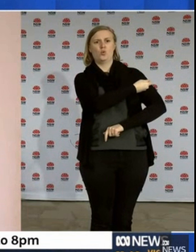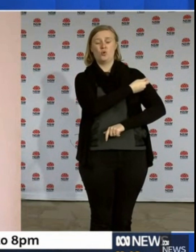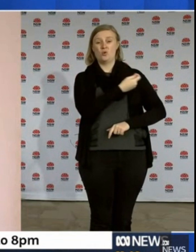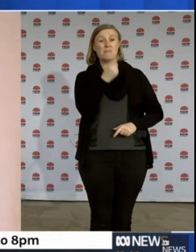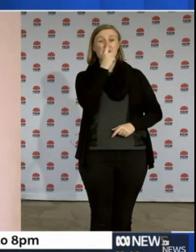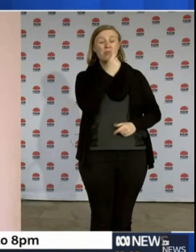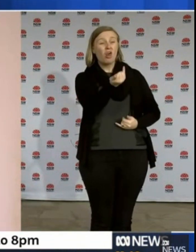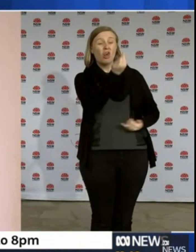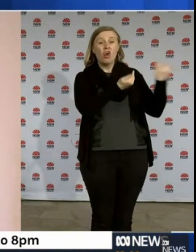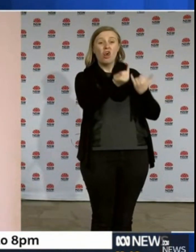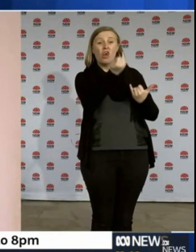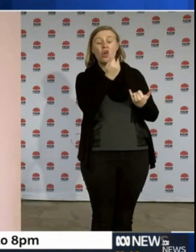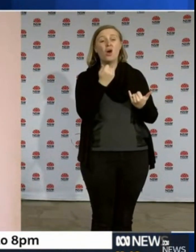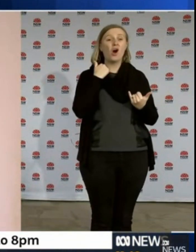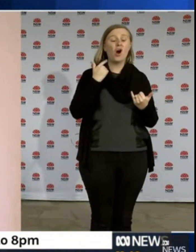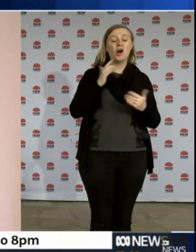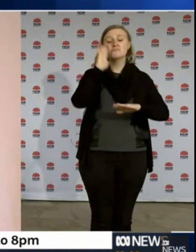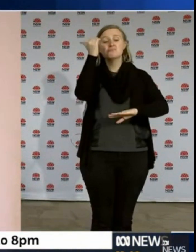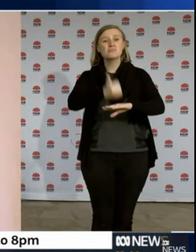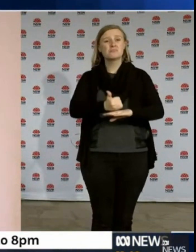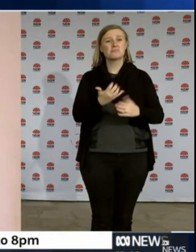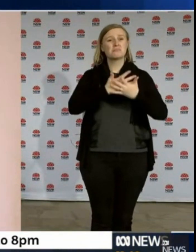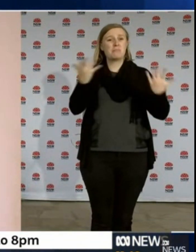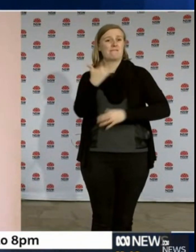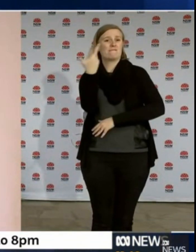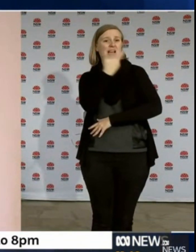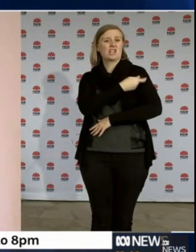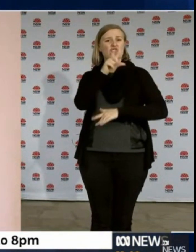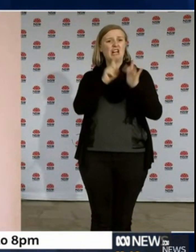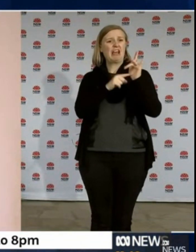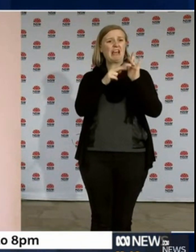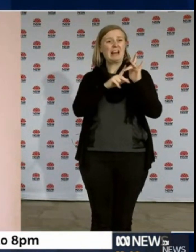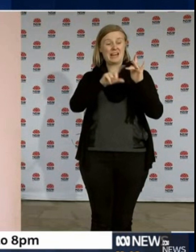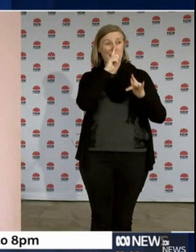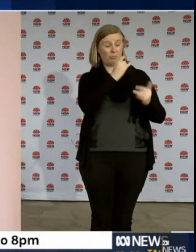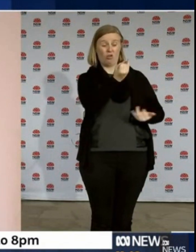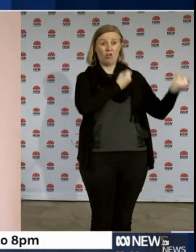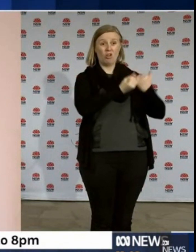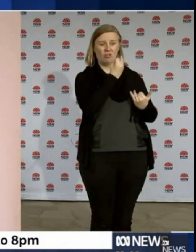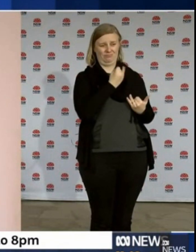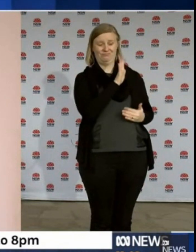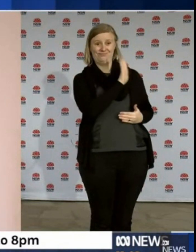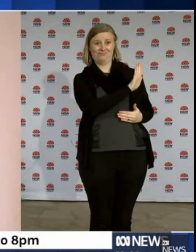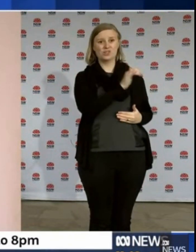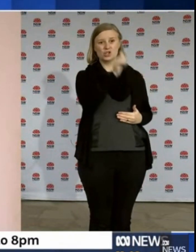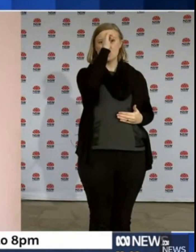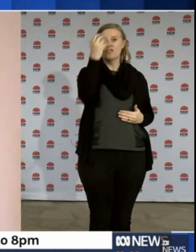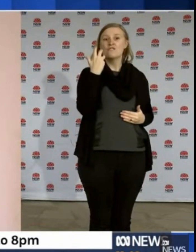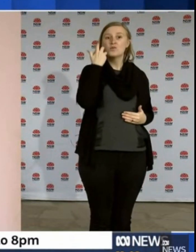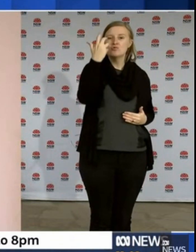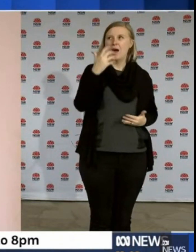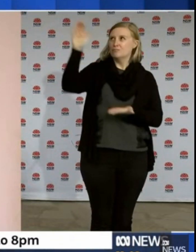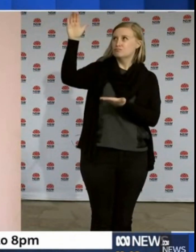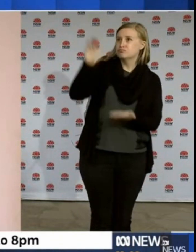clinic, because I foresaw we'd get those extra supplies down the track. And similarly, all levels of government need to do the